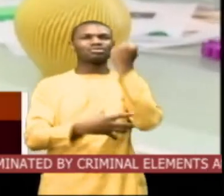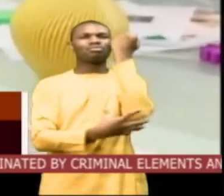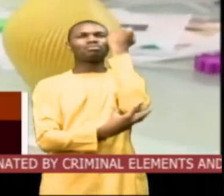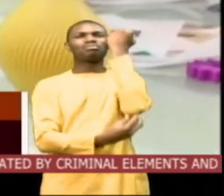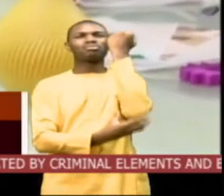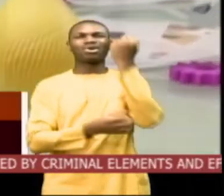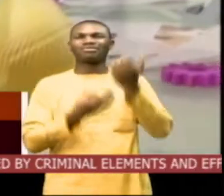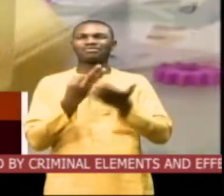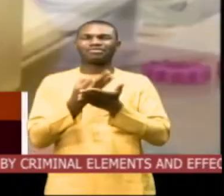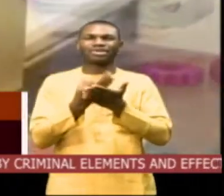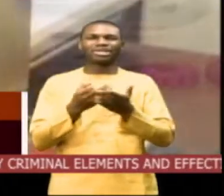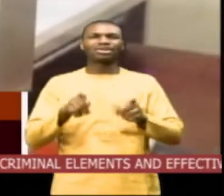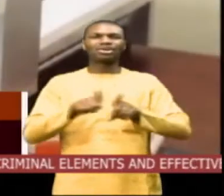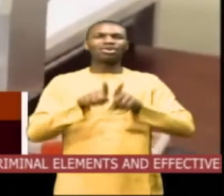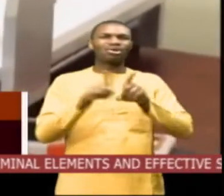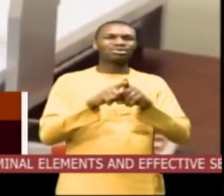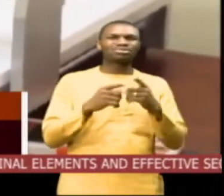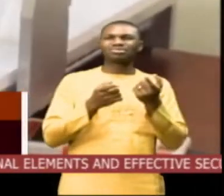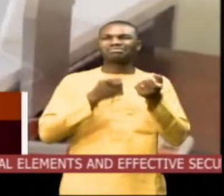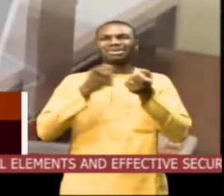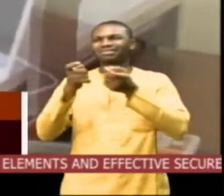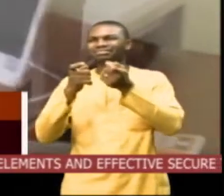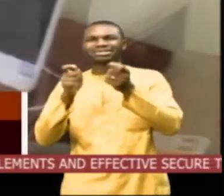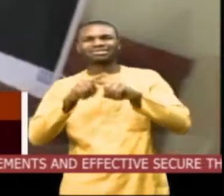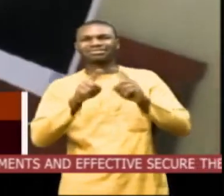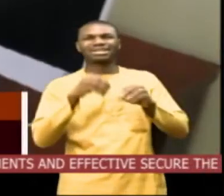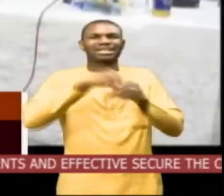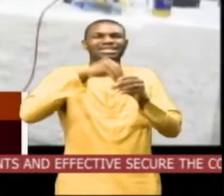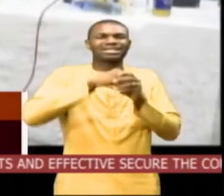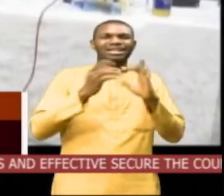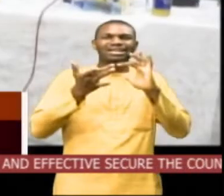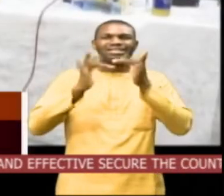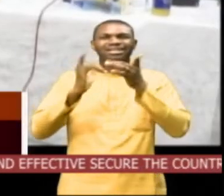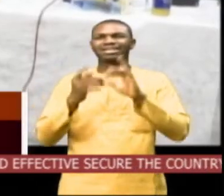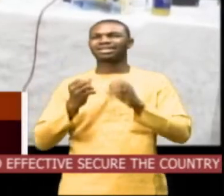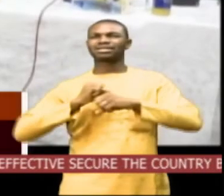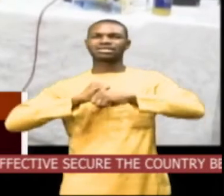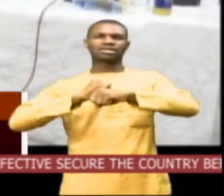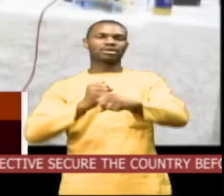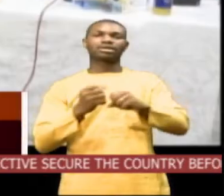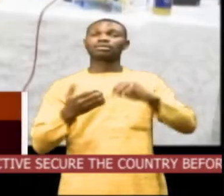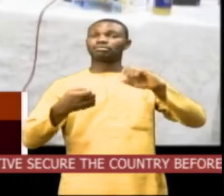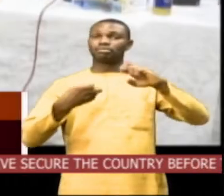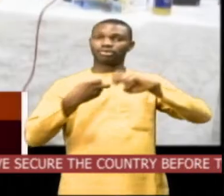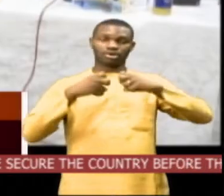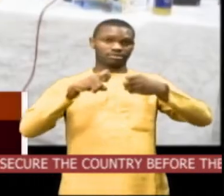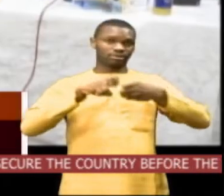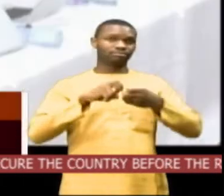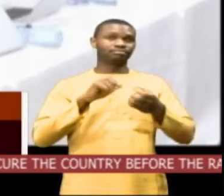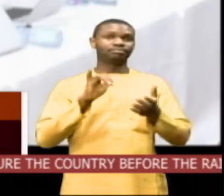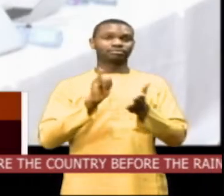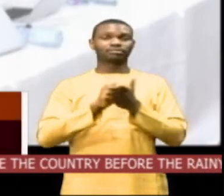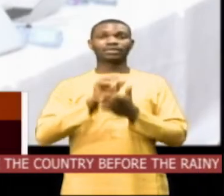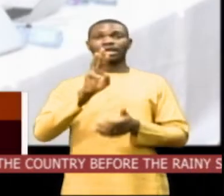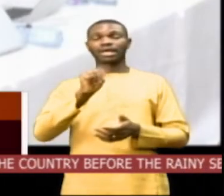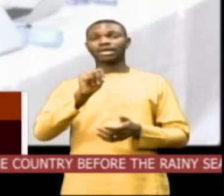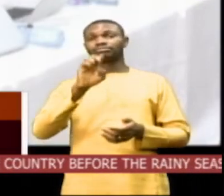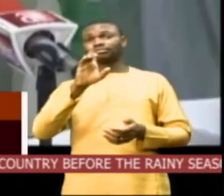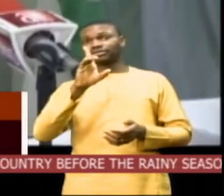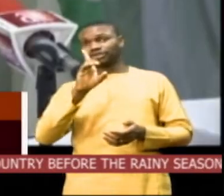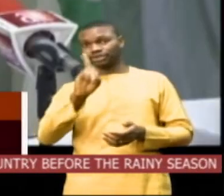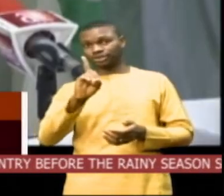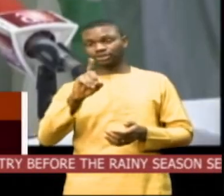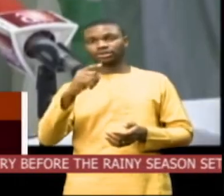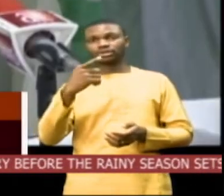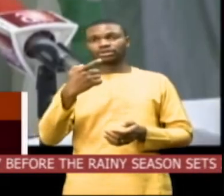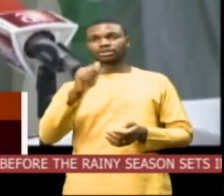highlighted as impediments. So the issue of quality of service as it is a compounded issue. It is